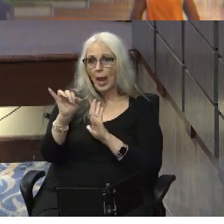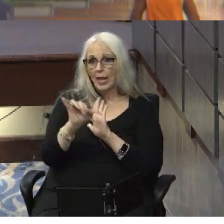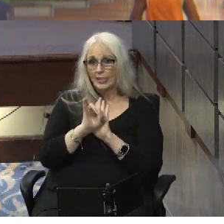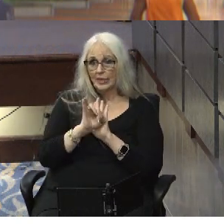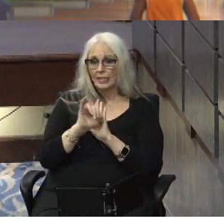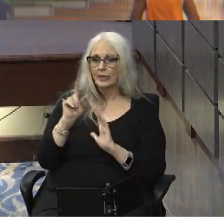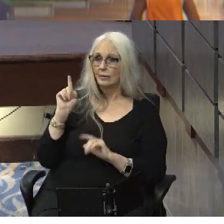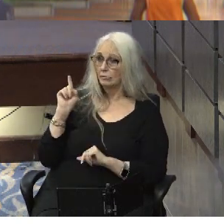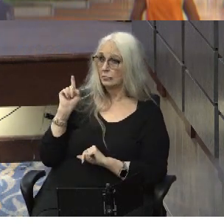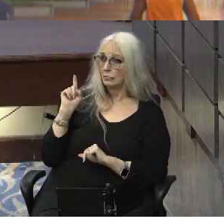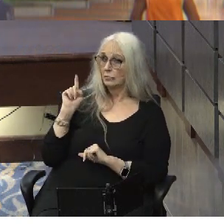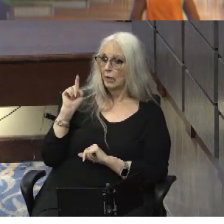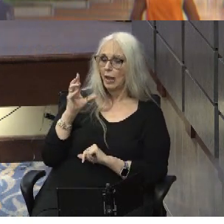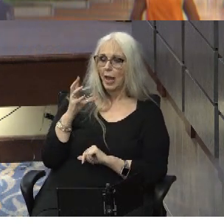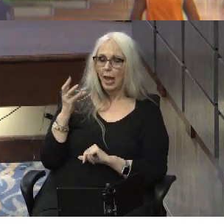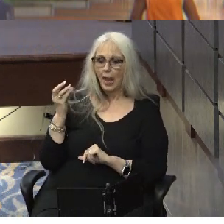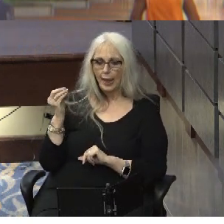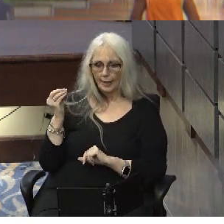and